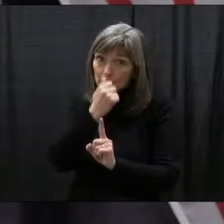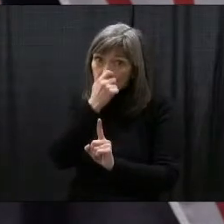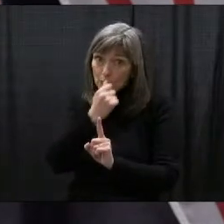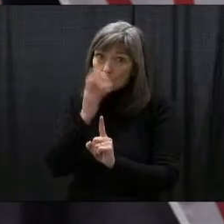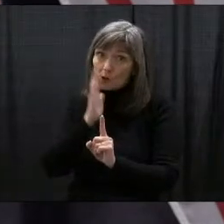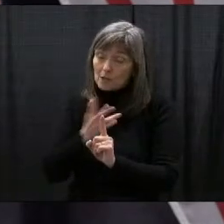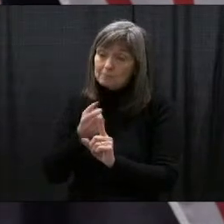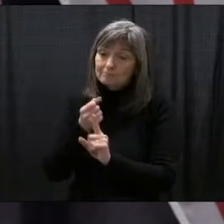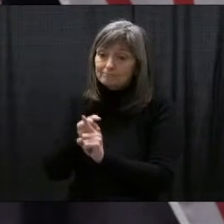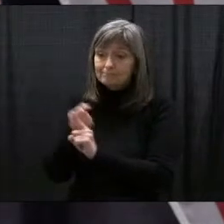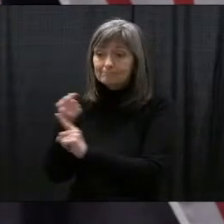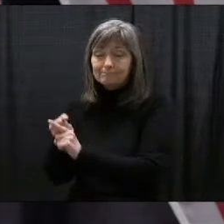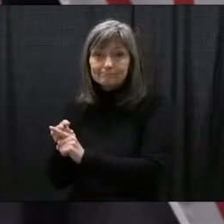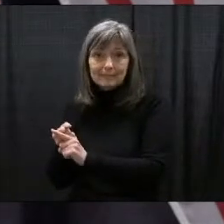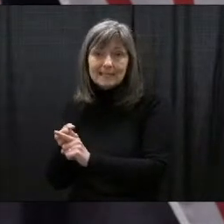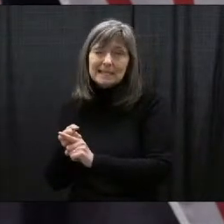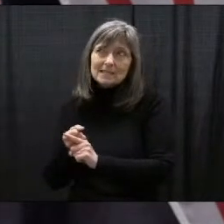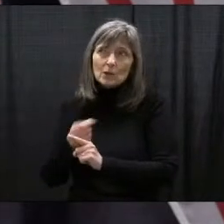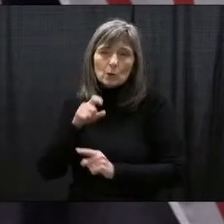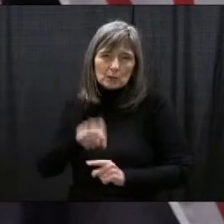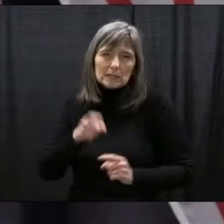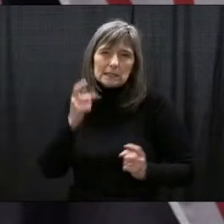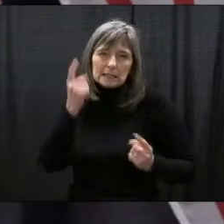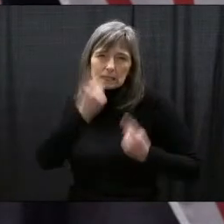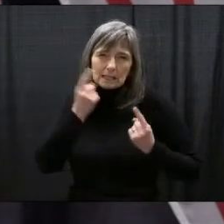and how we will be testing.